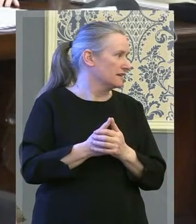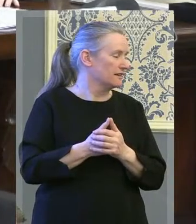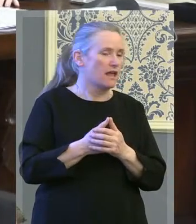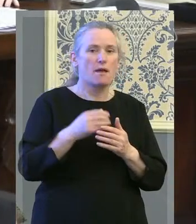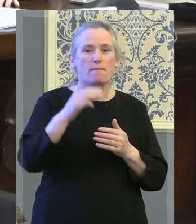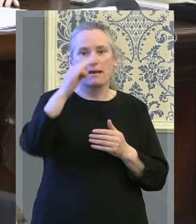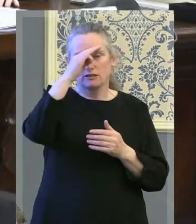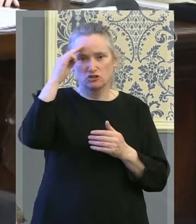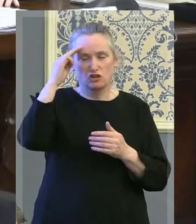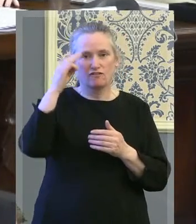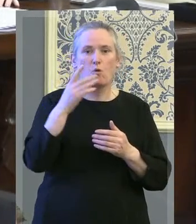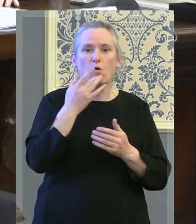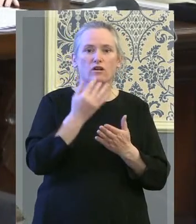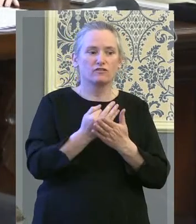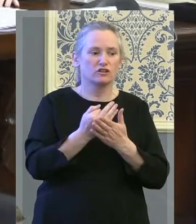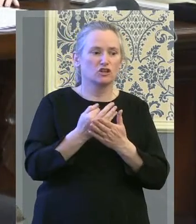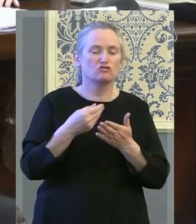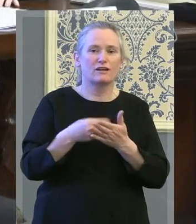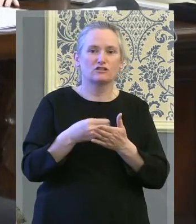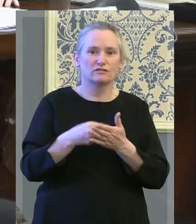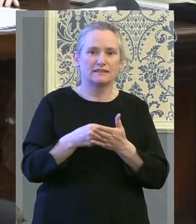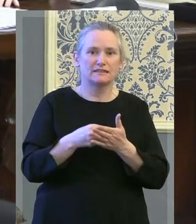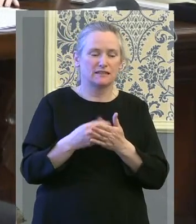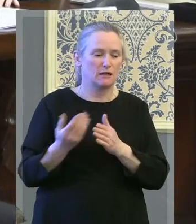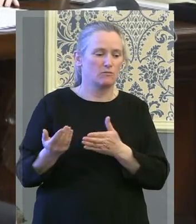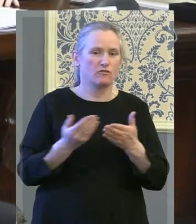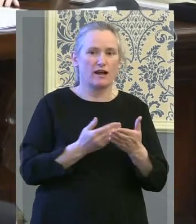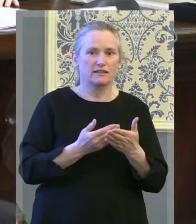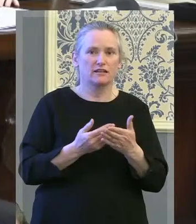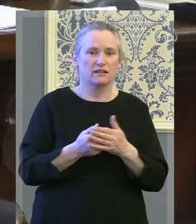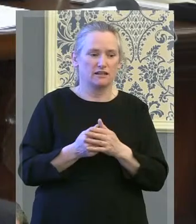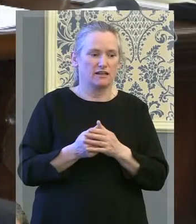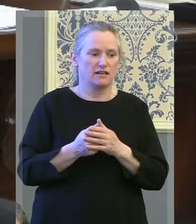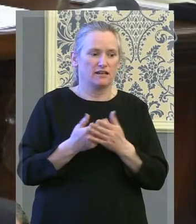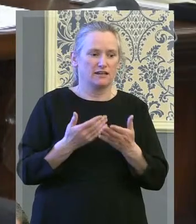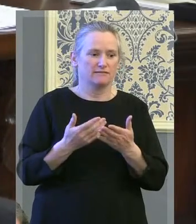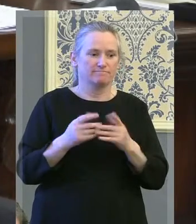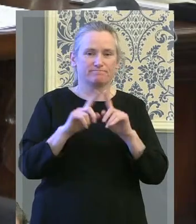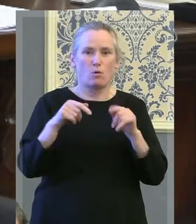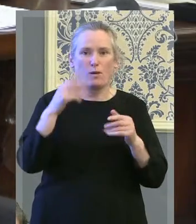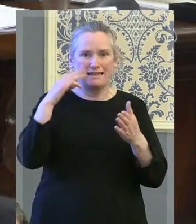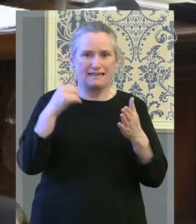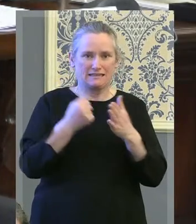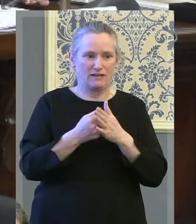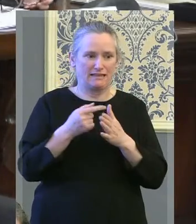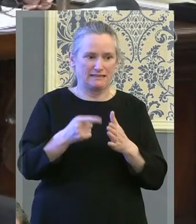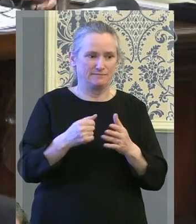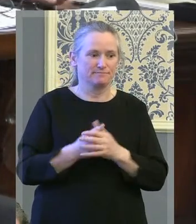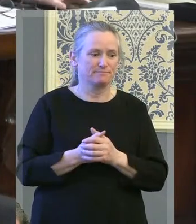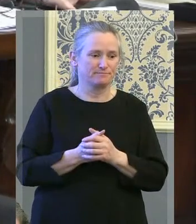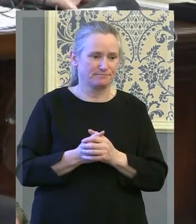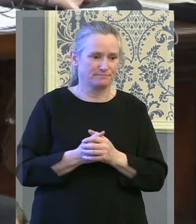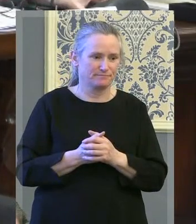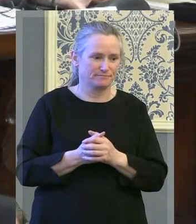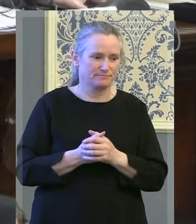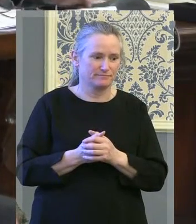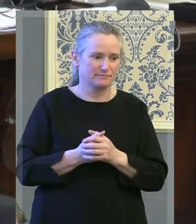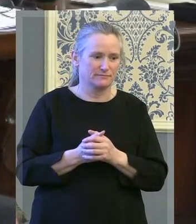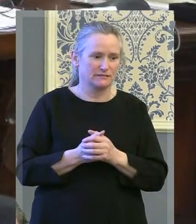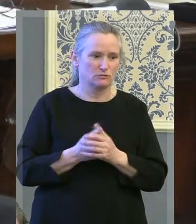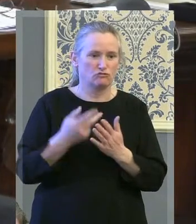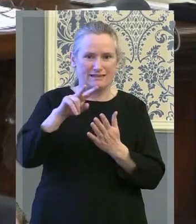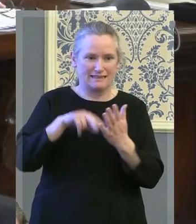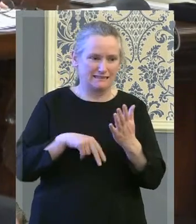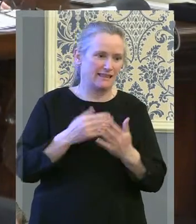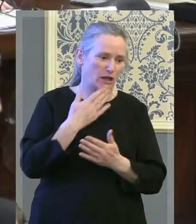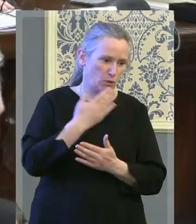Waterford Treasures, Rosemary Ryan, to provide a brief historical reference for the Freedom Box and Scroll. Thank